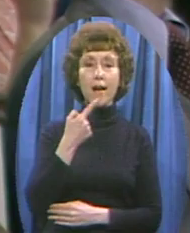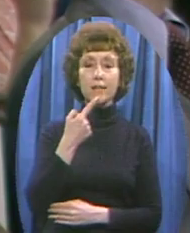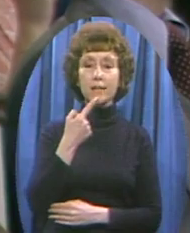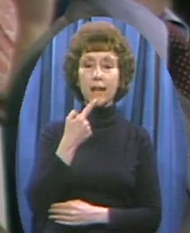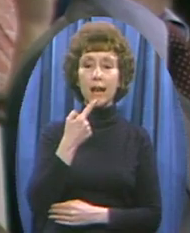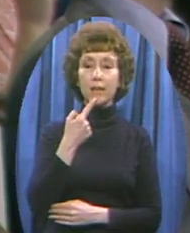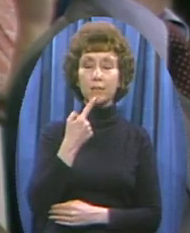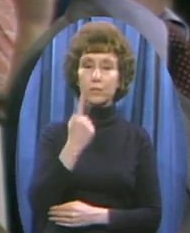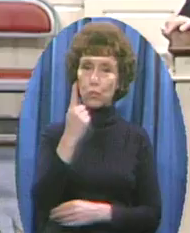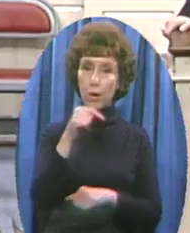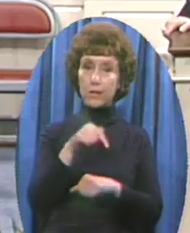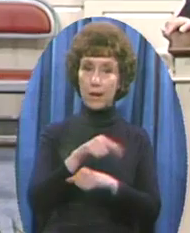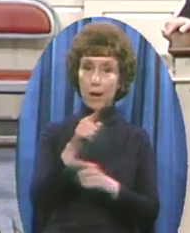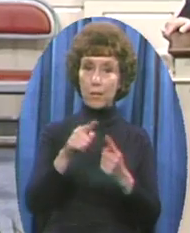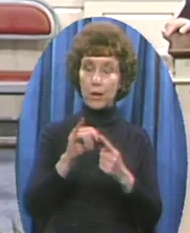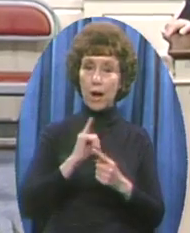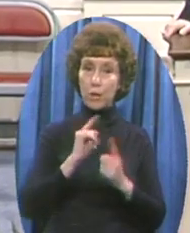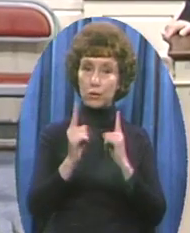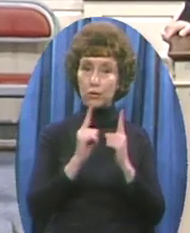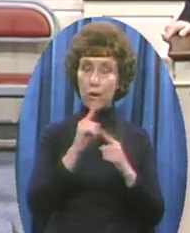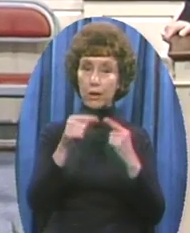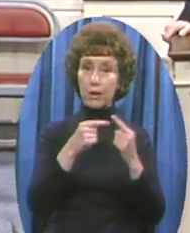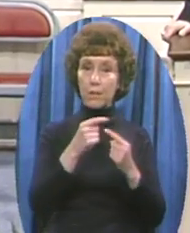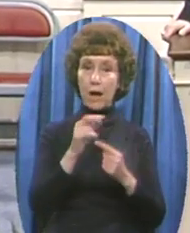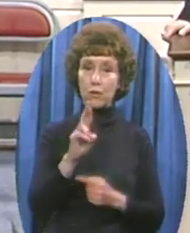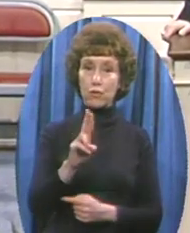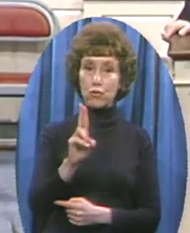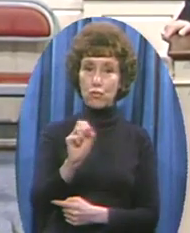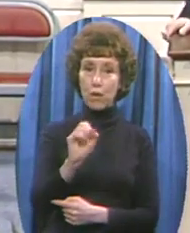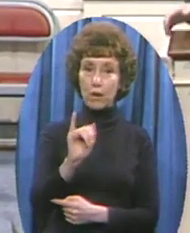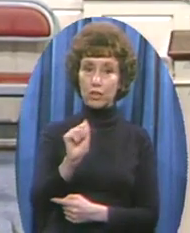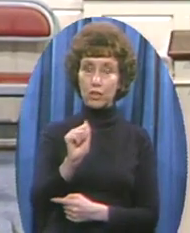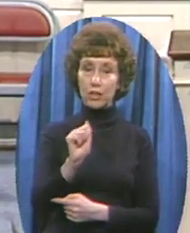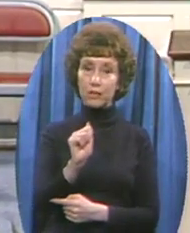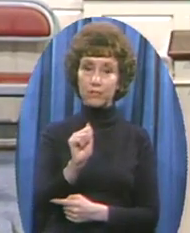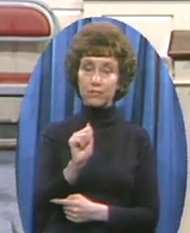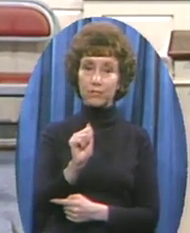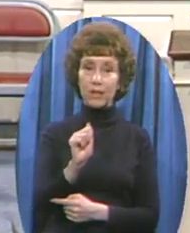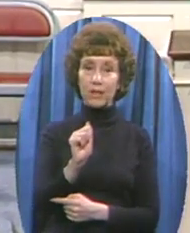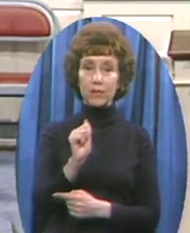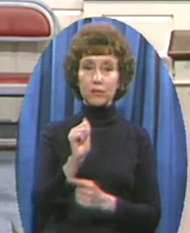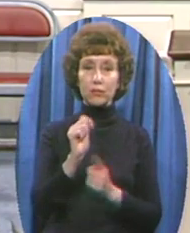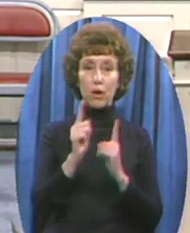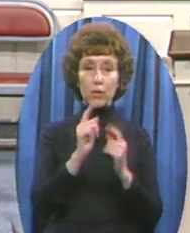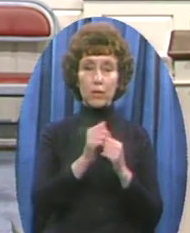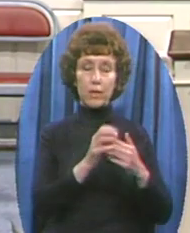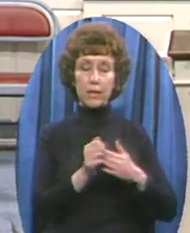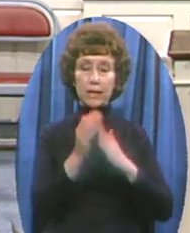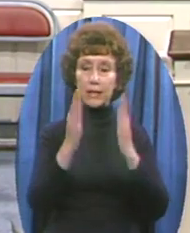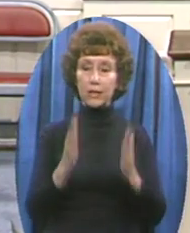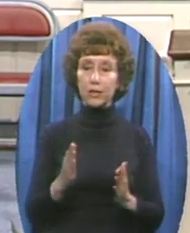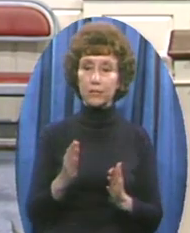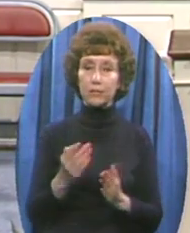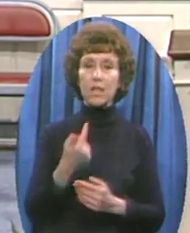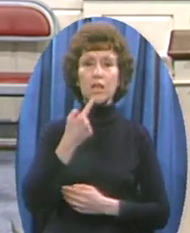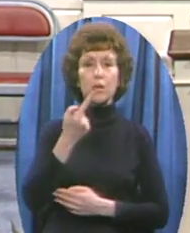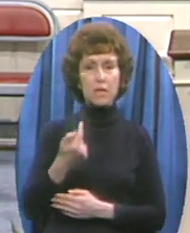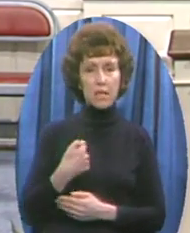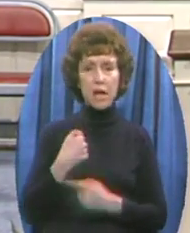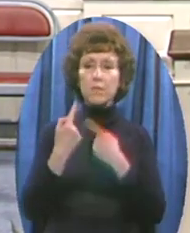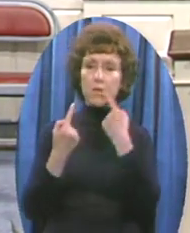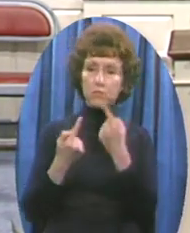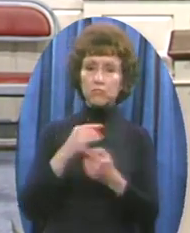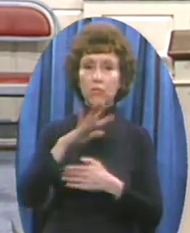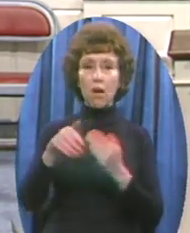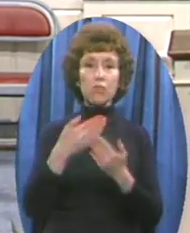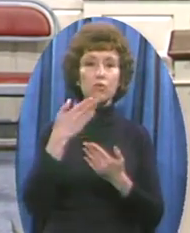when we were talking about America and Russia. And he was telling me all the merits of Soviet communism, and I